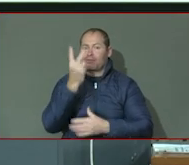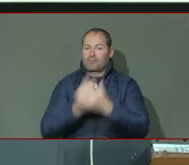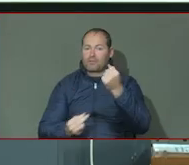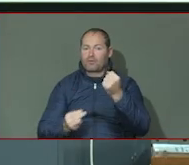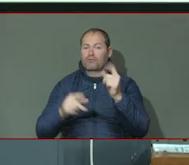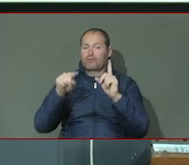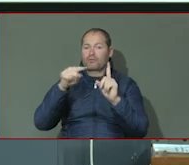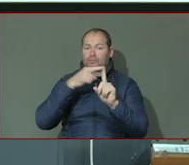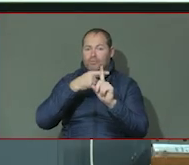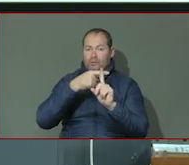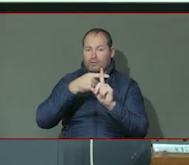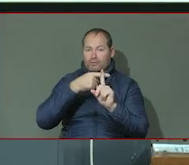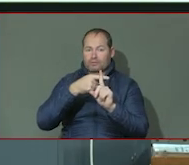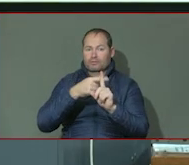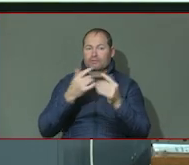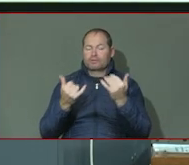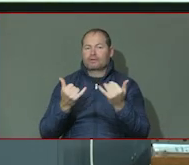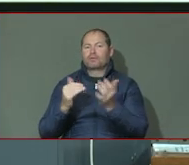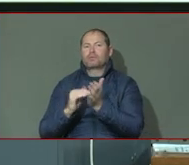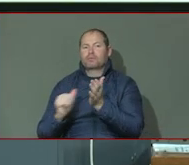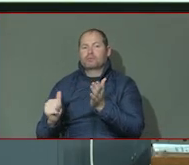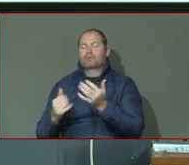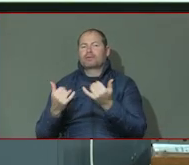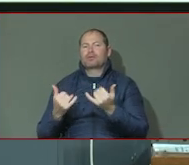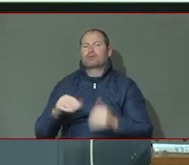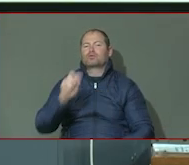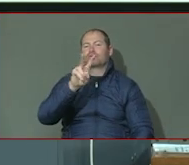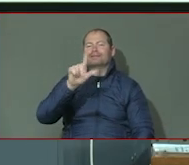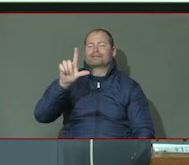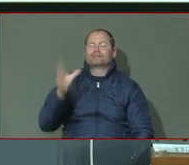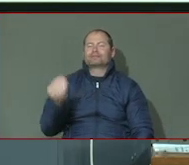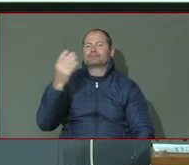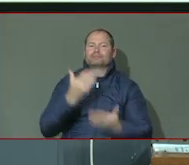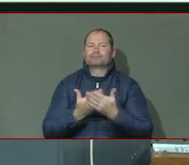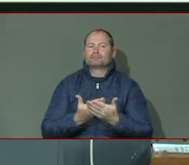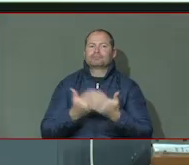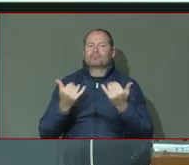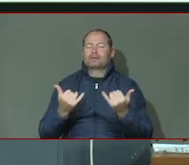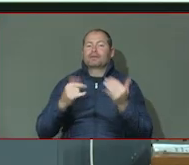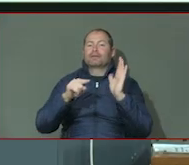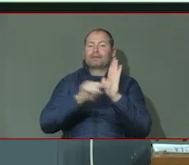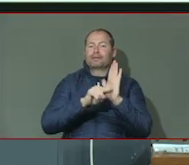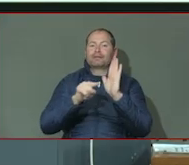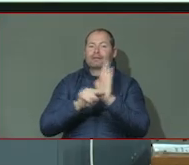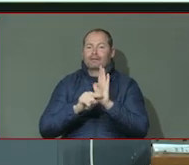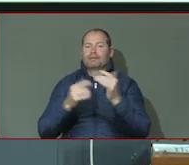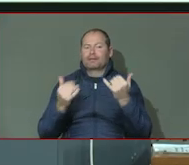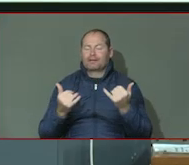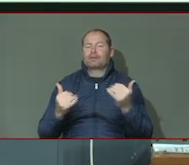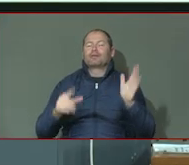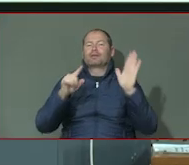we would just subtract the two figures to get that 27. All right. Both negative, it would be a negative